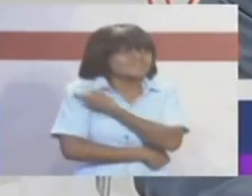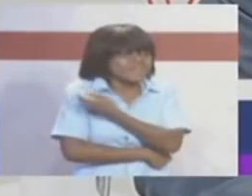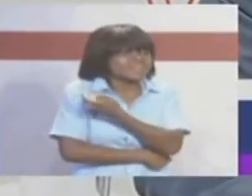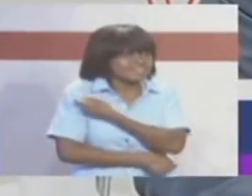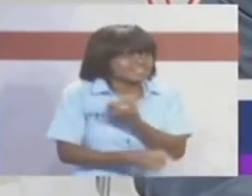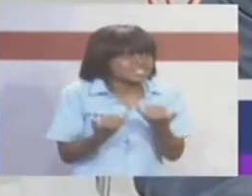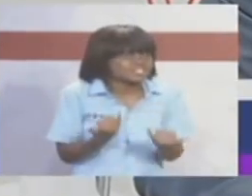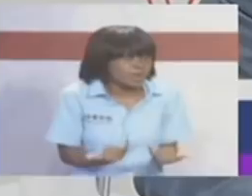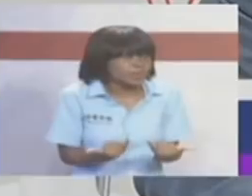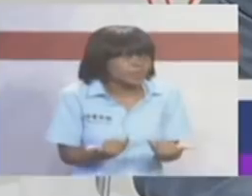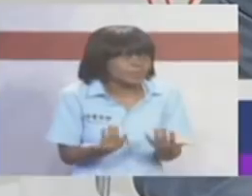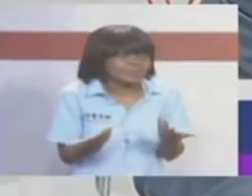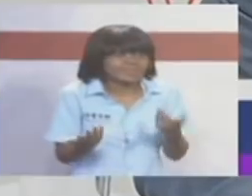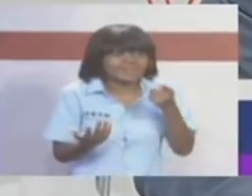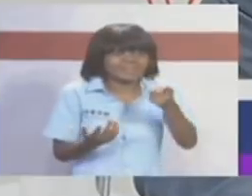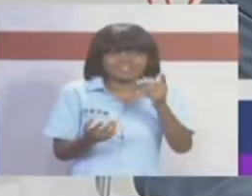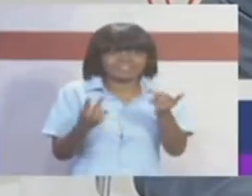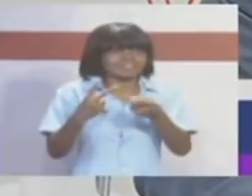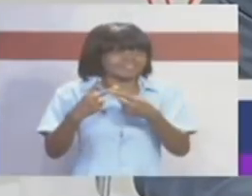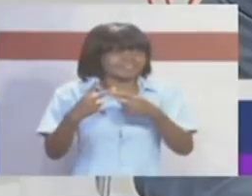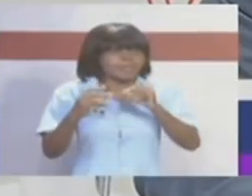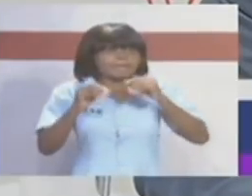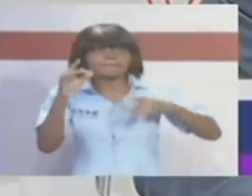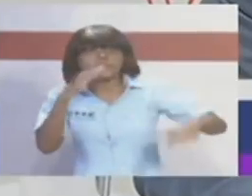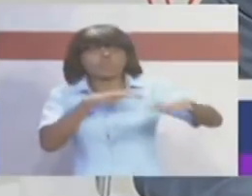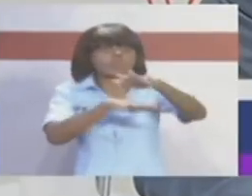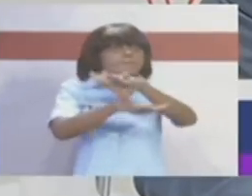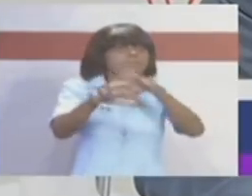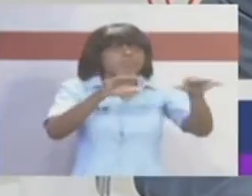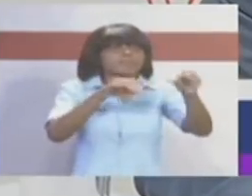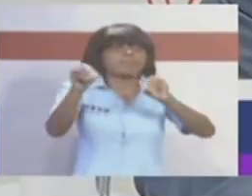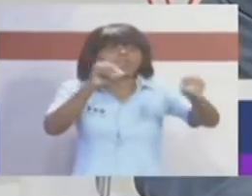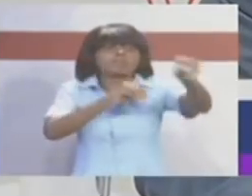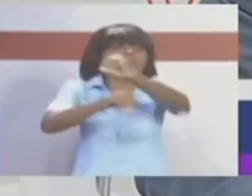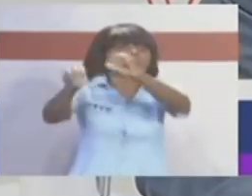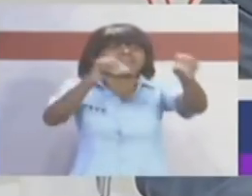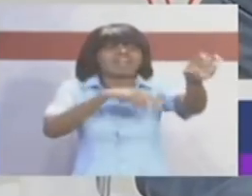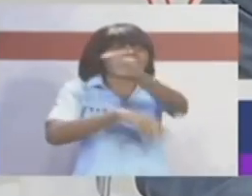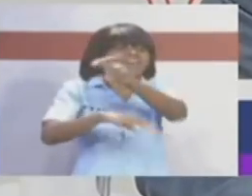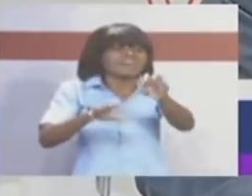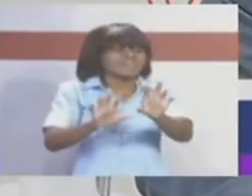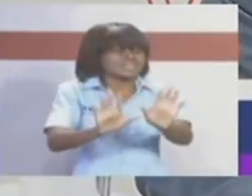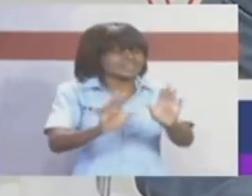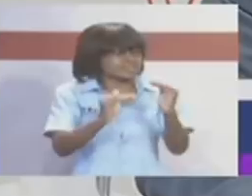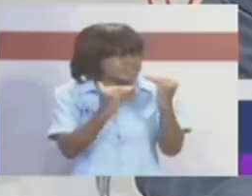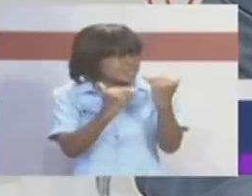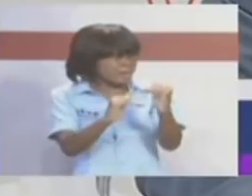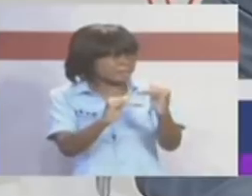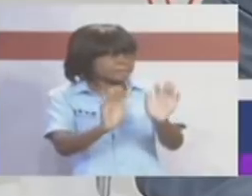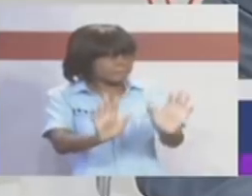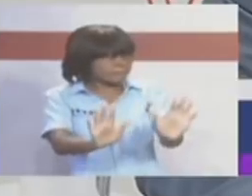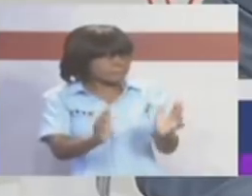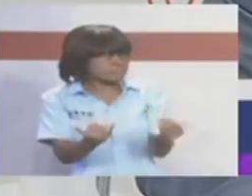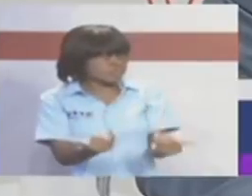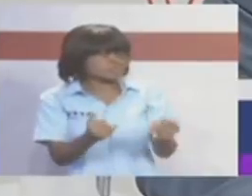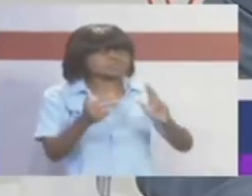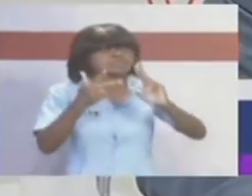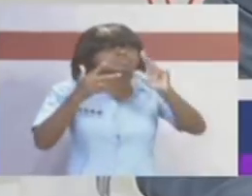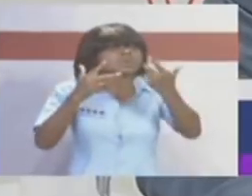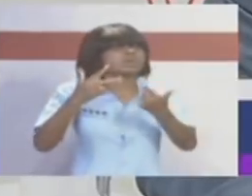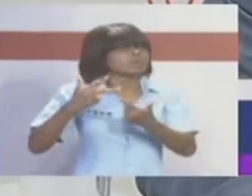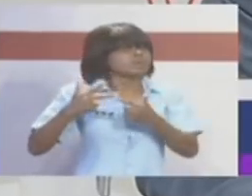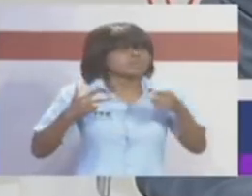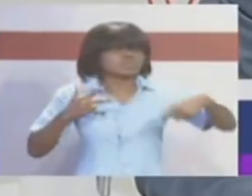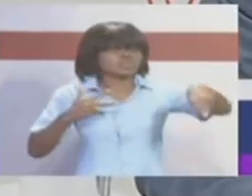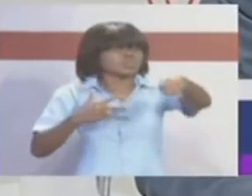C, adhering to the public health guidelines that advise individuals who are quarantined to remain in place at